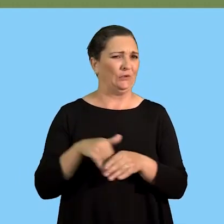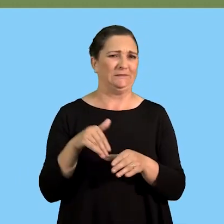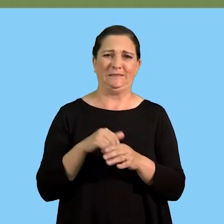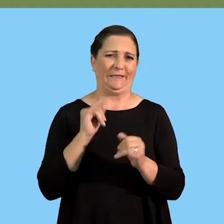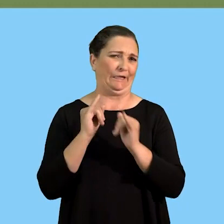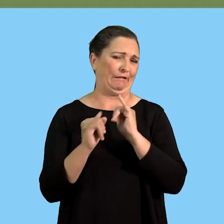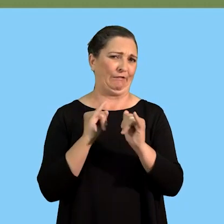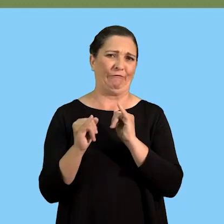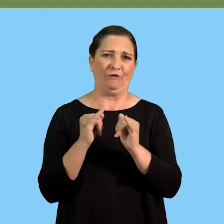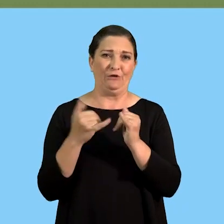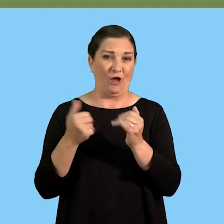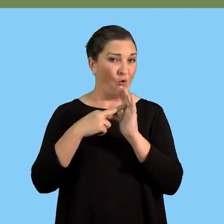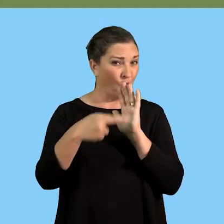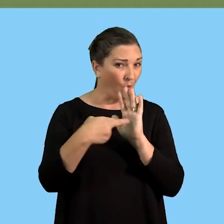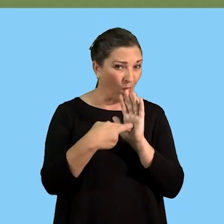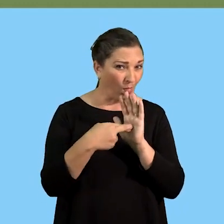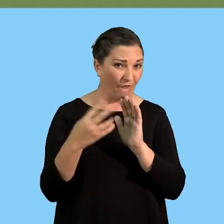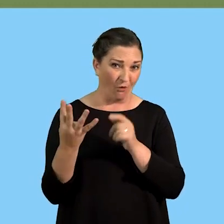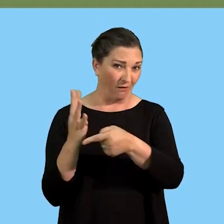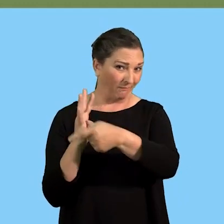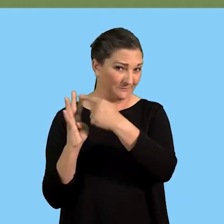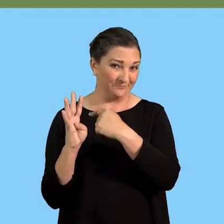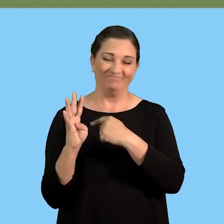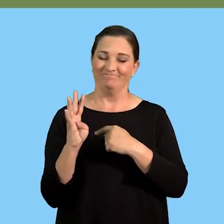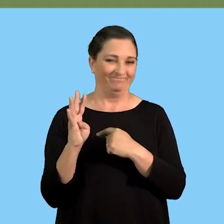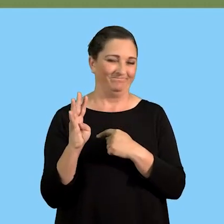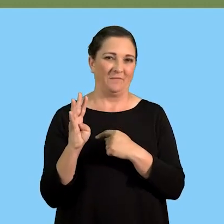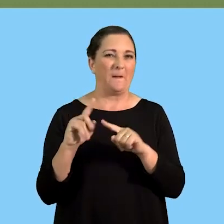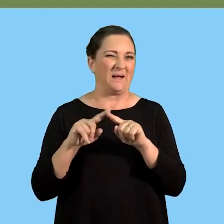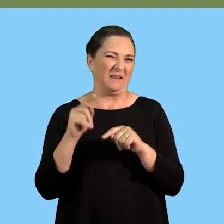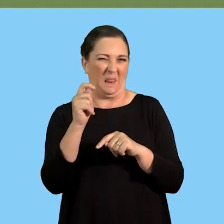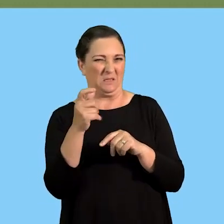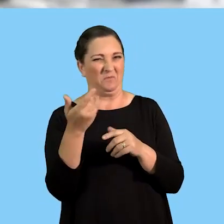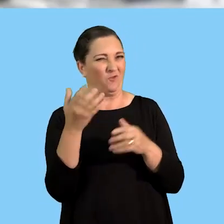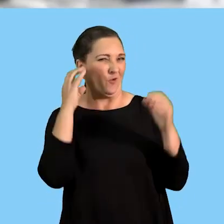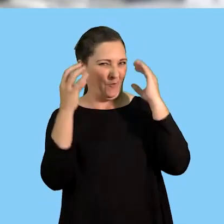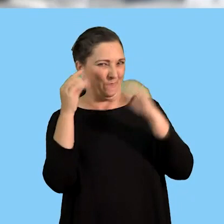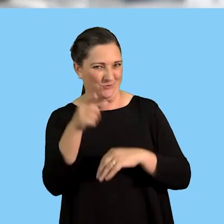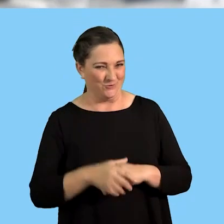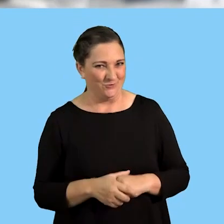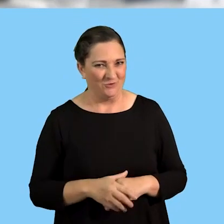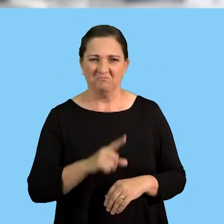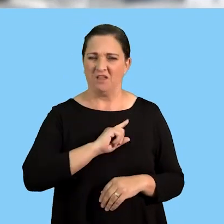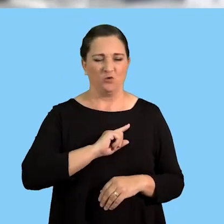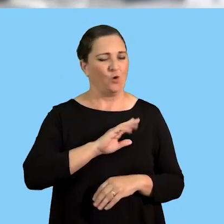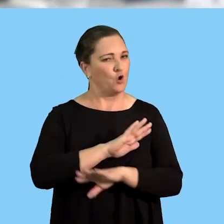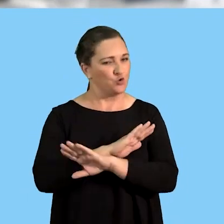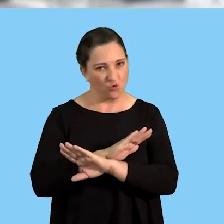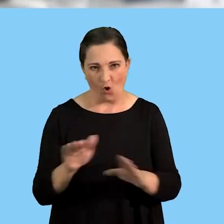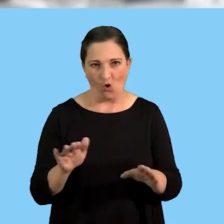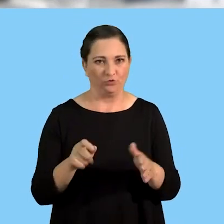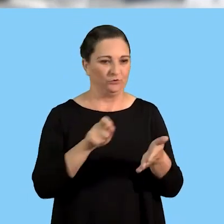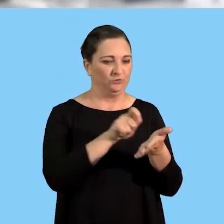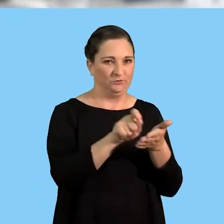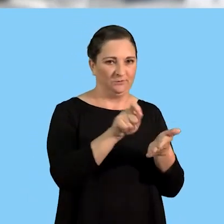and does not answer the role of the interviewee. So therefore, you are not going to quote